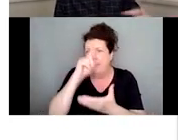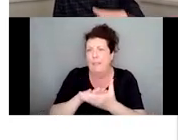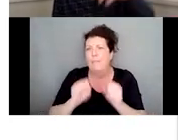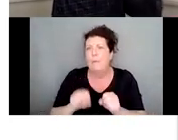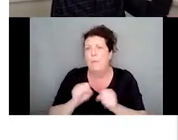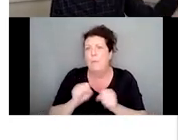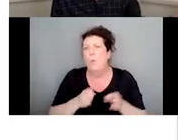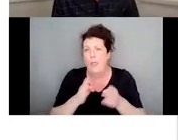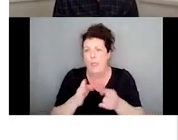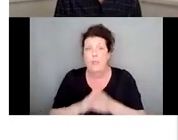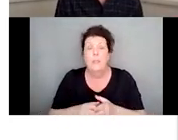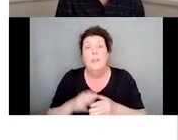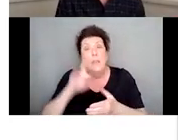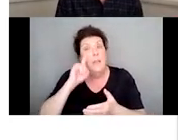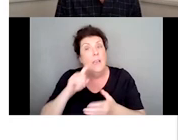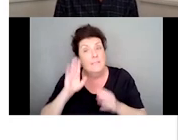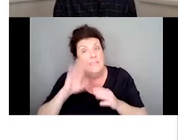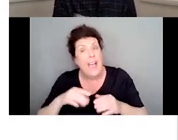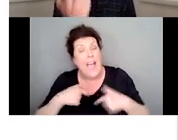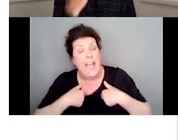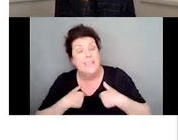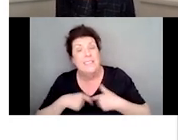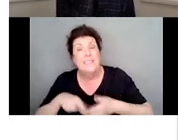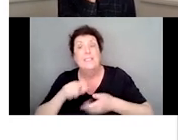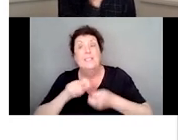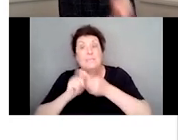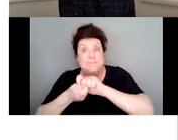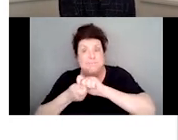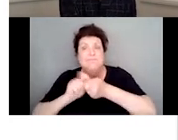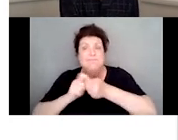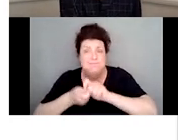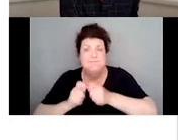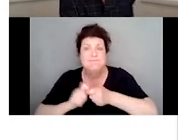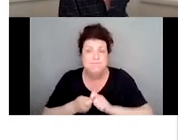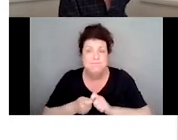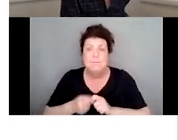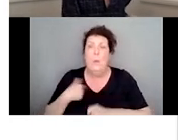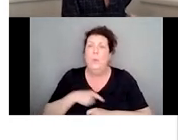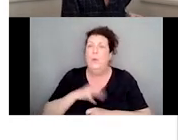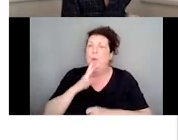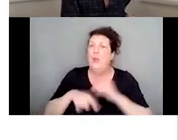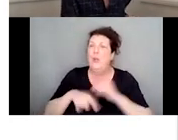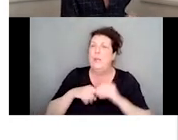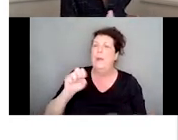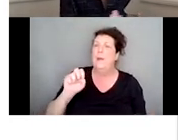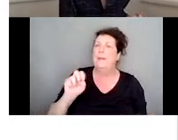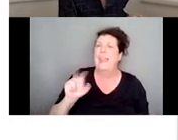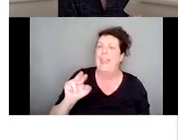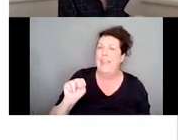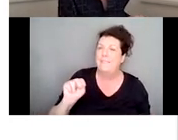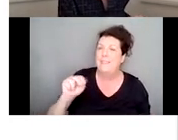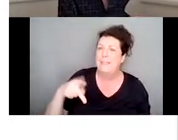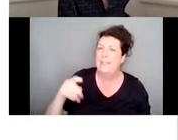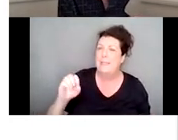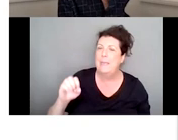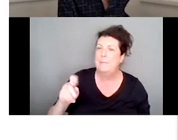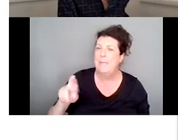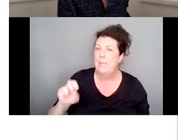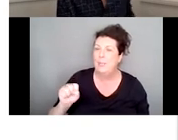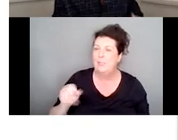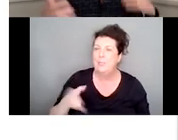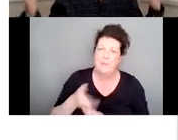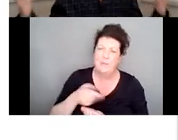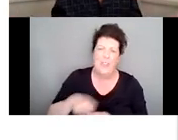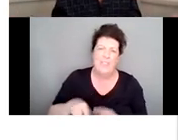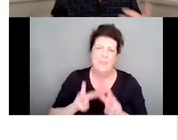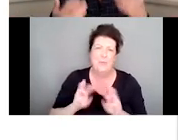things and there were so many scenes that changed and so many moments, like you were talking about Evan Peters earlier before the start. And like, you know,